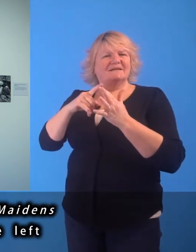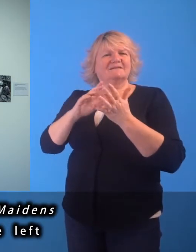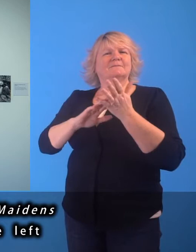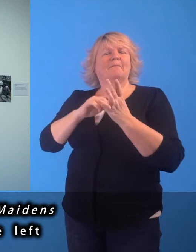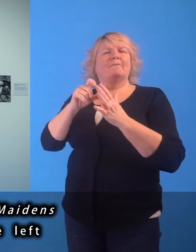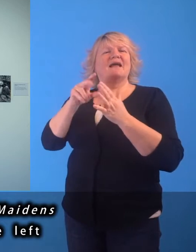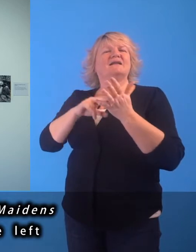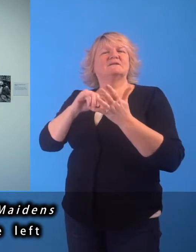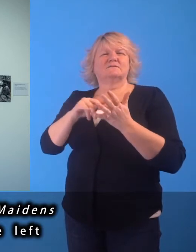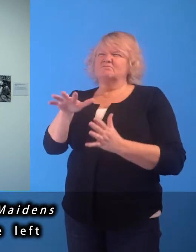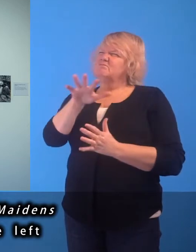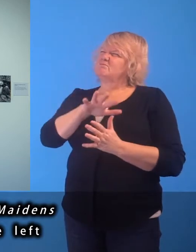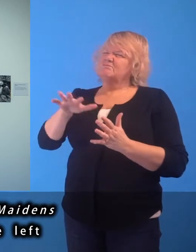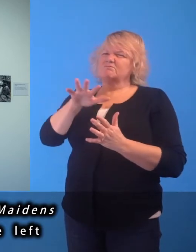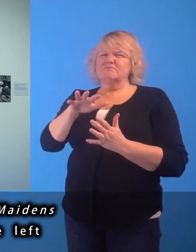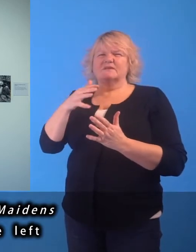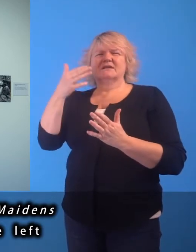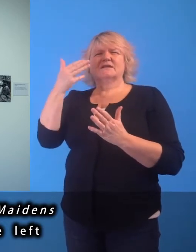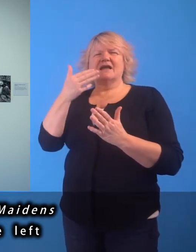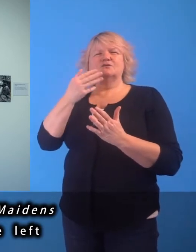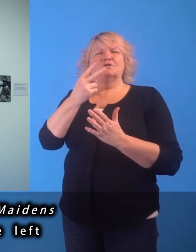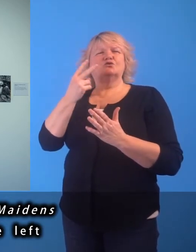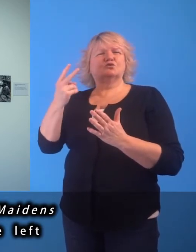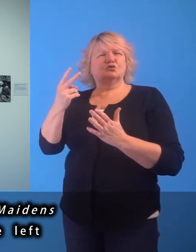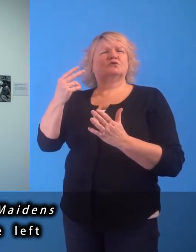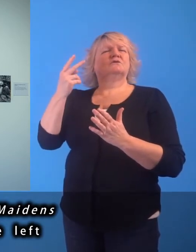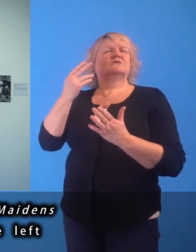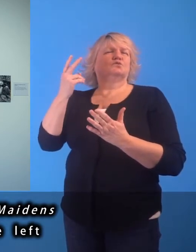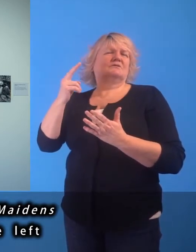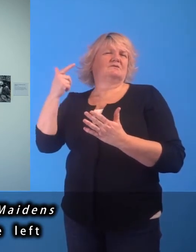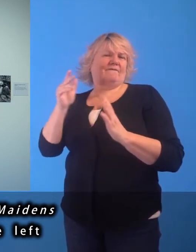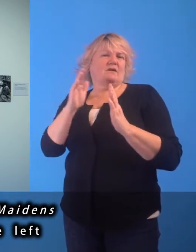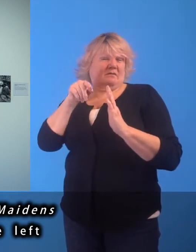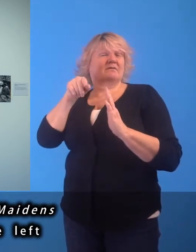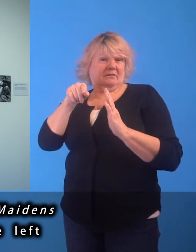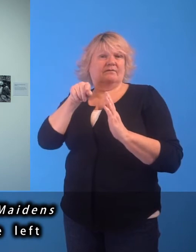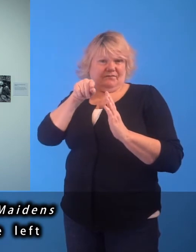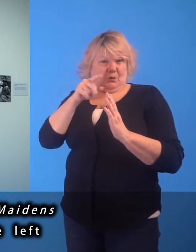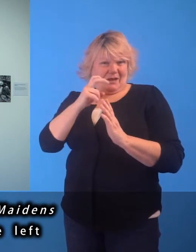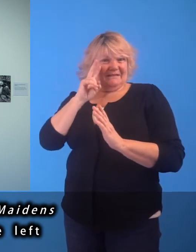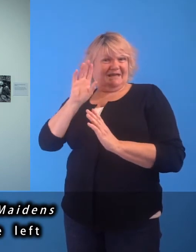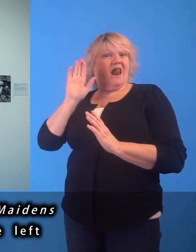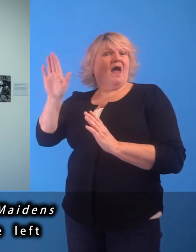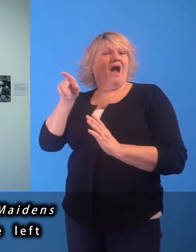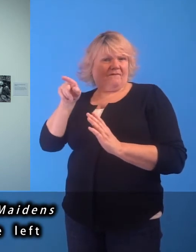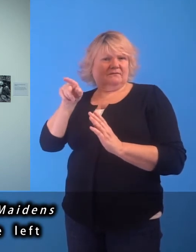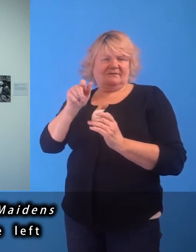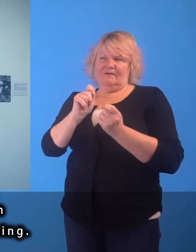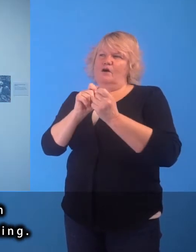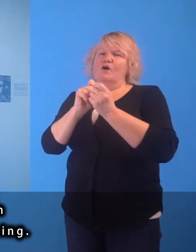paintings like Burmese Maidens, approximately 1922 to 27 on the